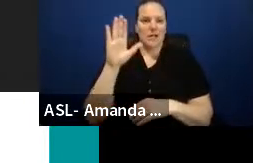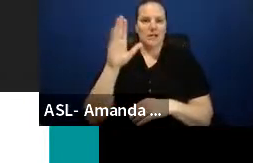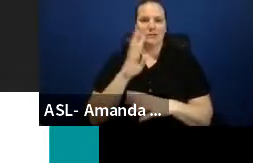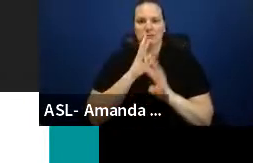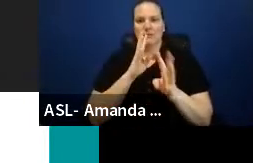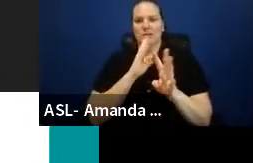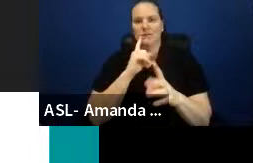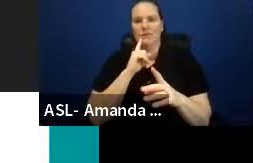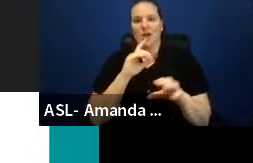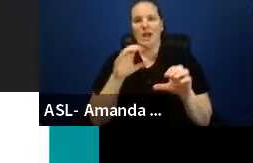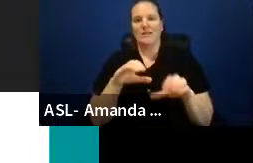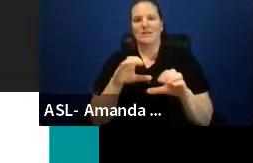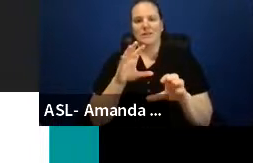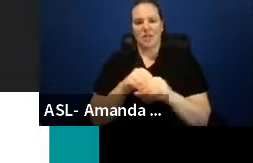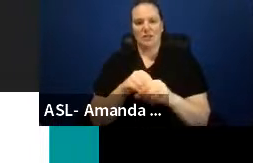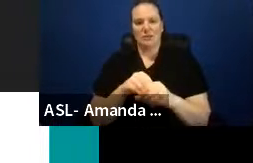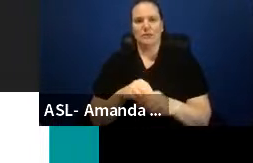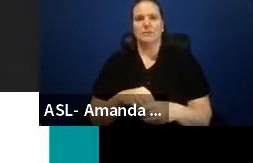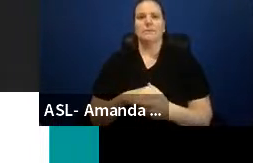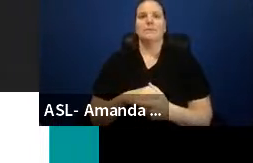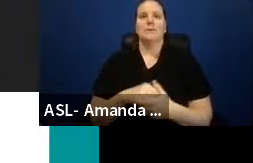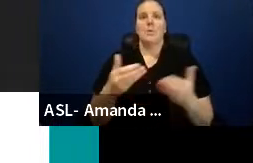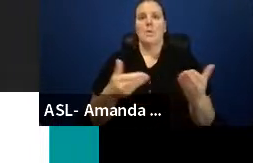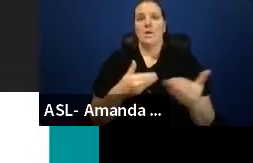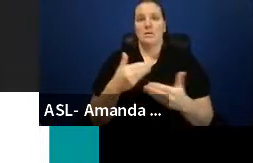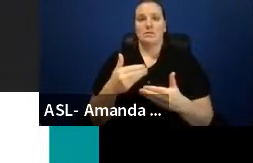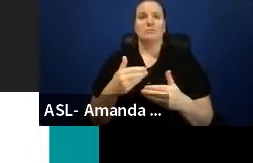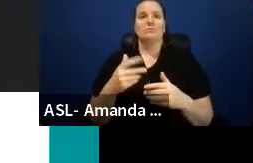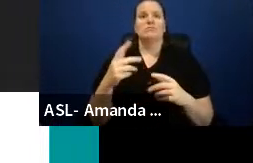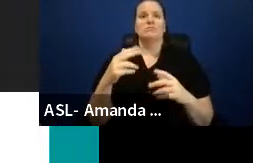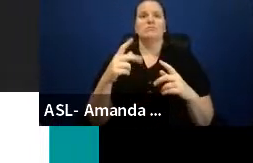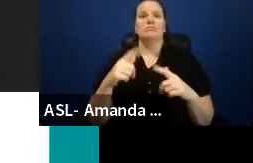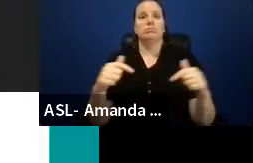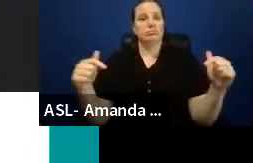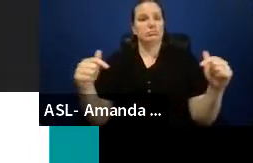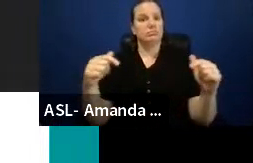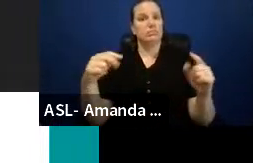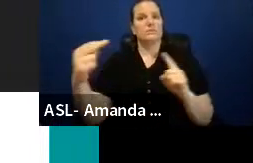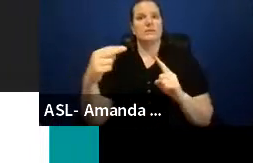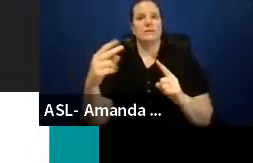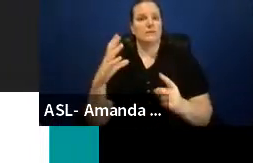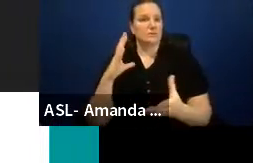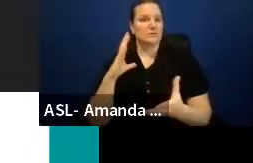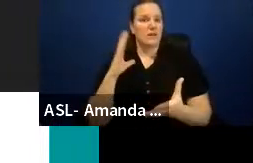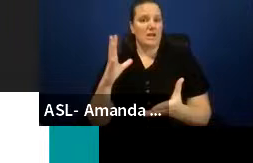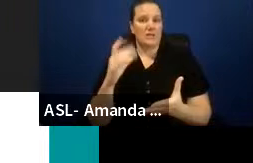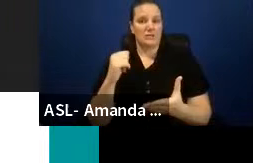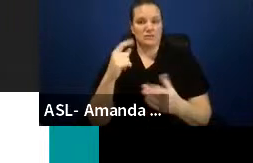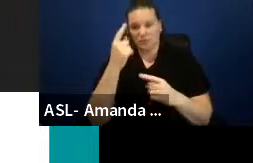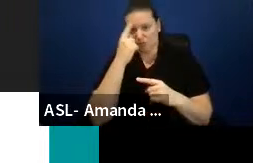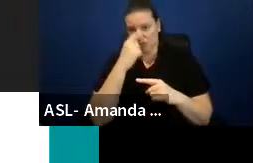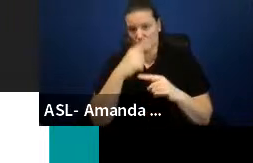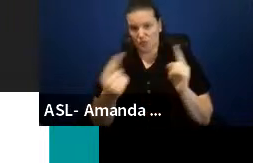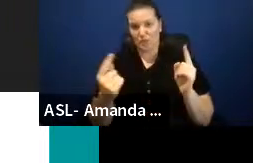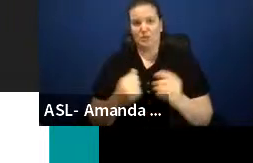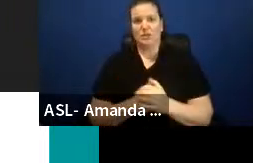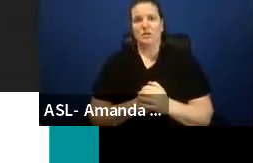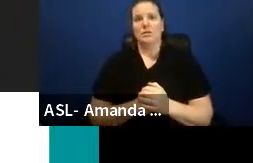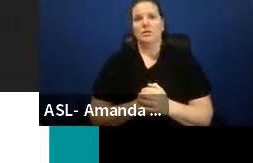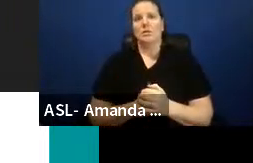active engagement. We welcome diverse perspectives. It's okay to disagree. We ask those who generally